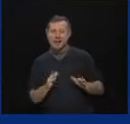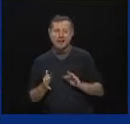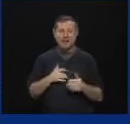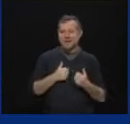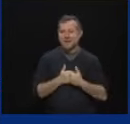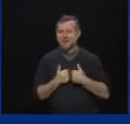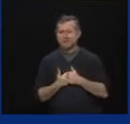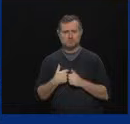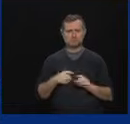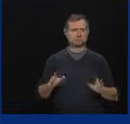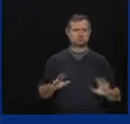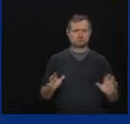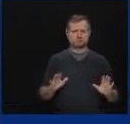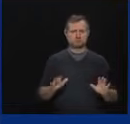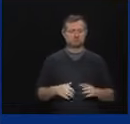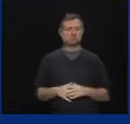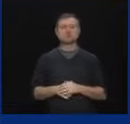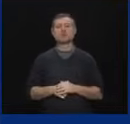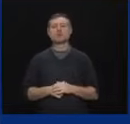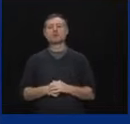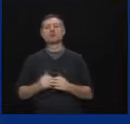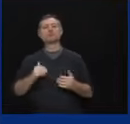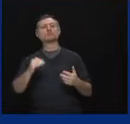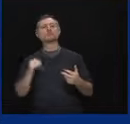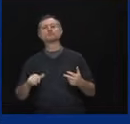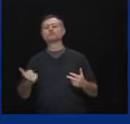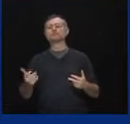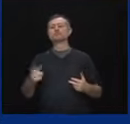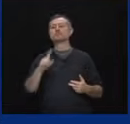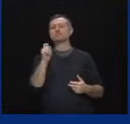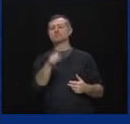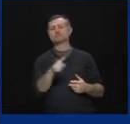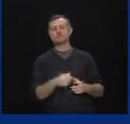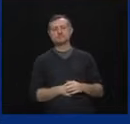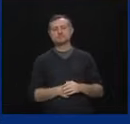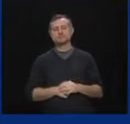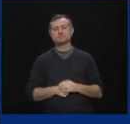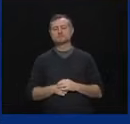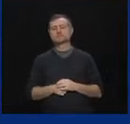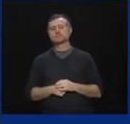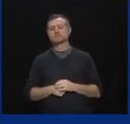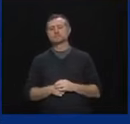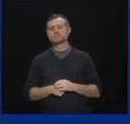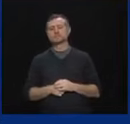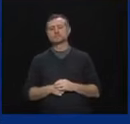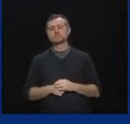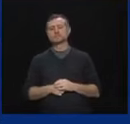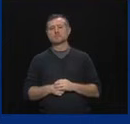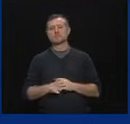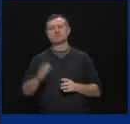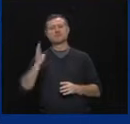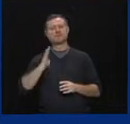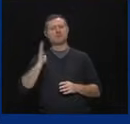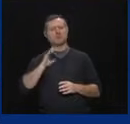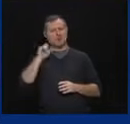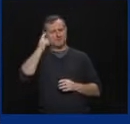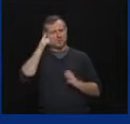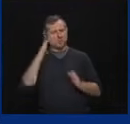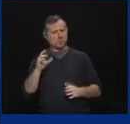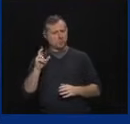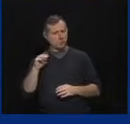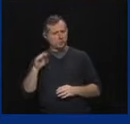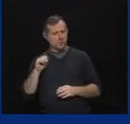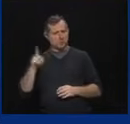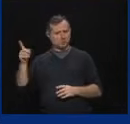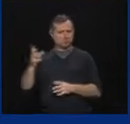now. Yes, Bridget. Position on the efforts to claw back the $5.1 million that former Governor Cuomo received as a result of his